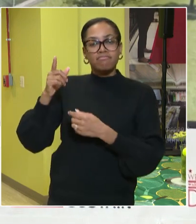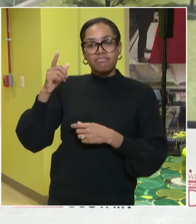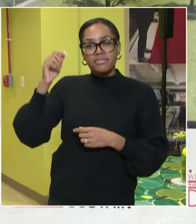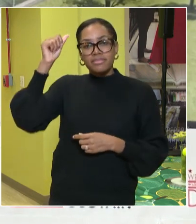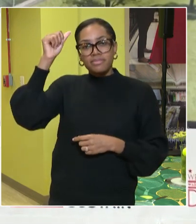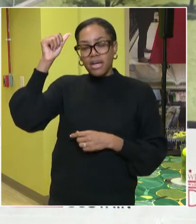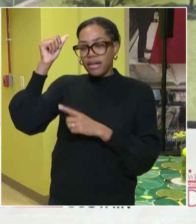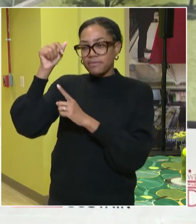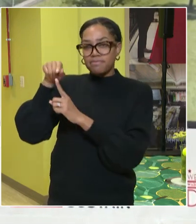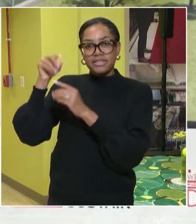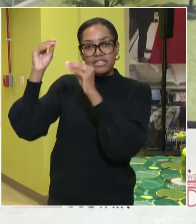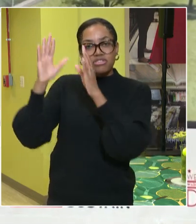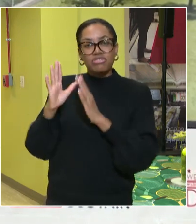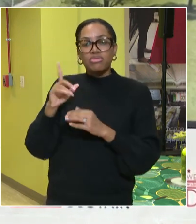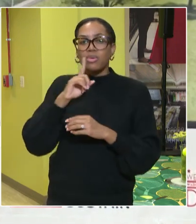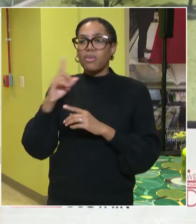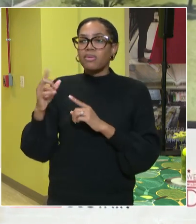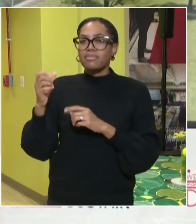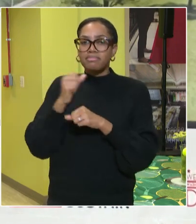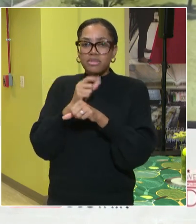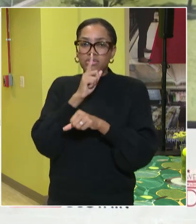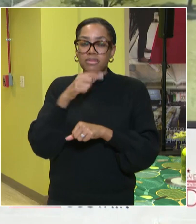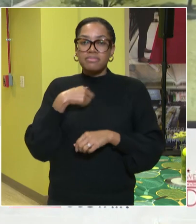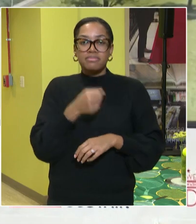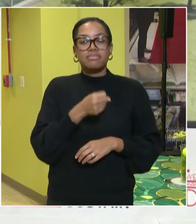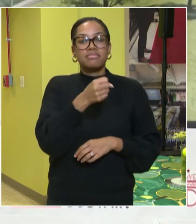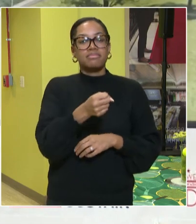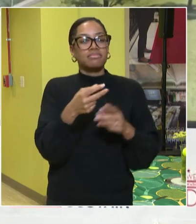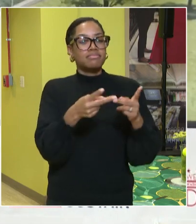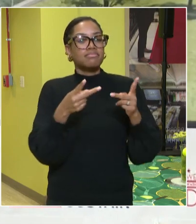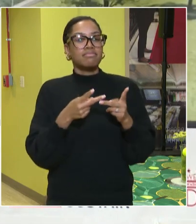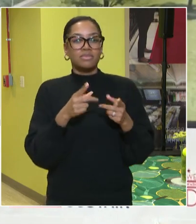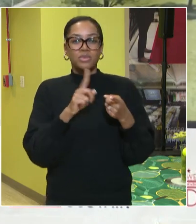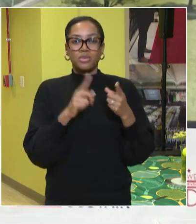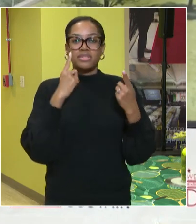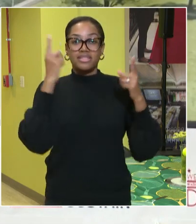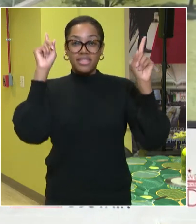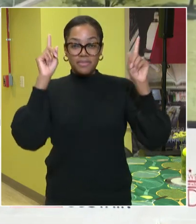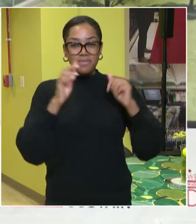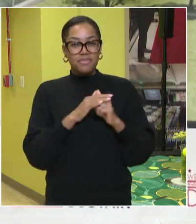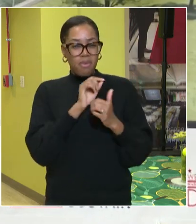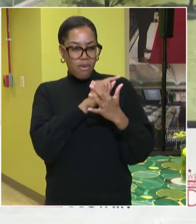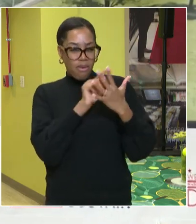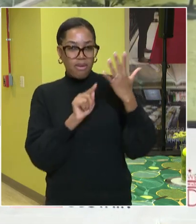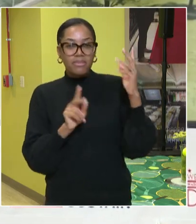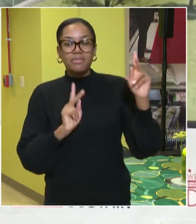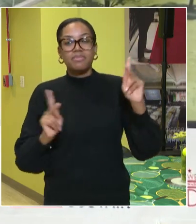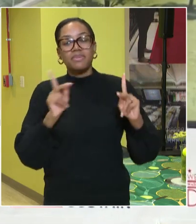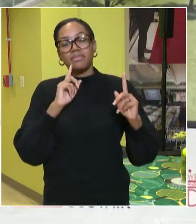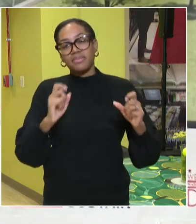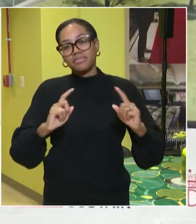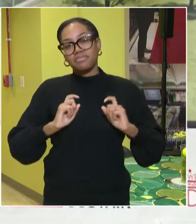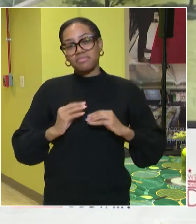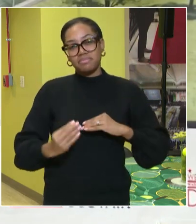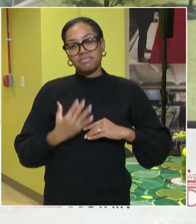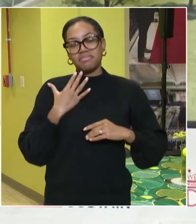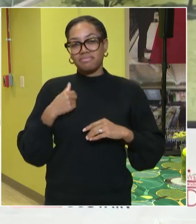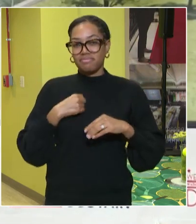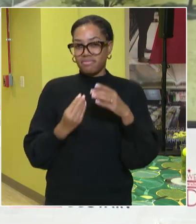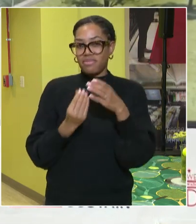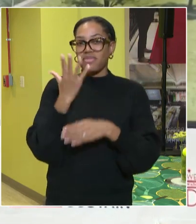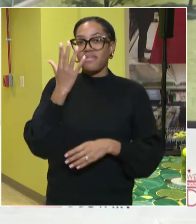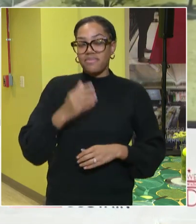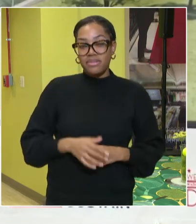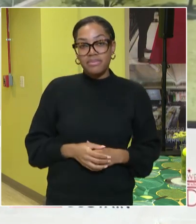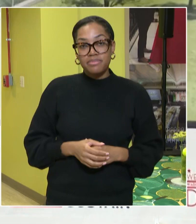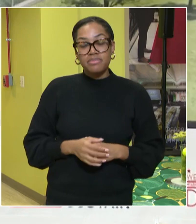that everyone at the center has greatly impacted my life. Because of the love and support that I've received from the staff here over the years, along